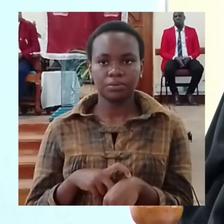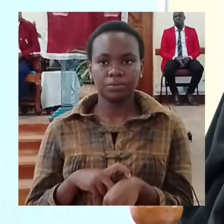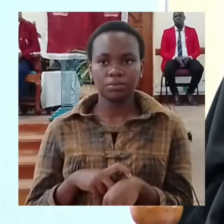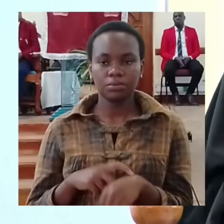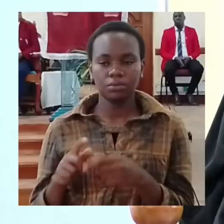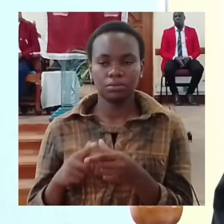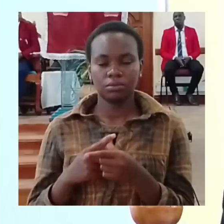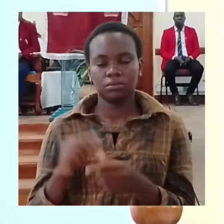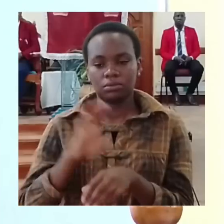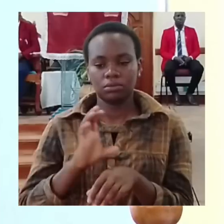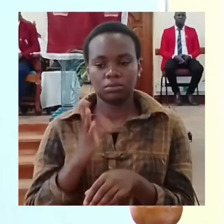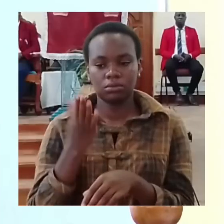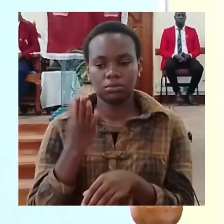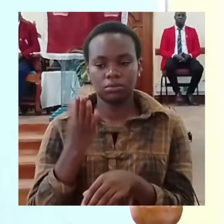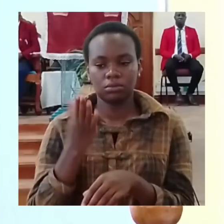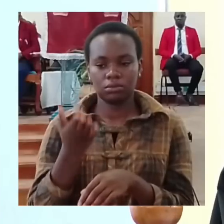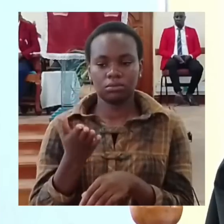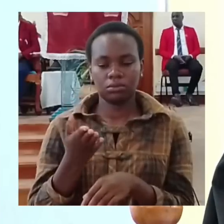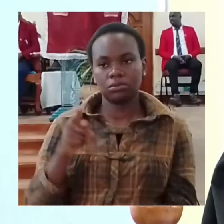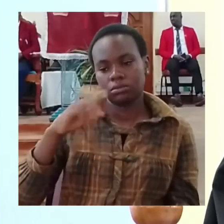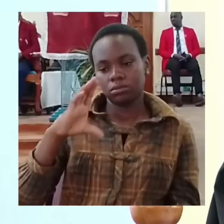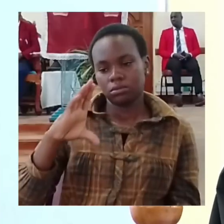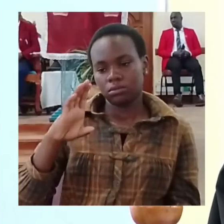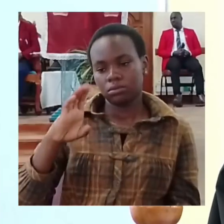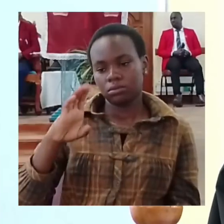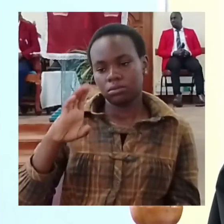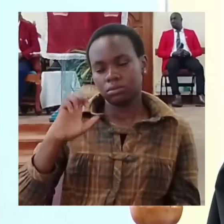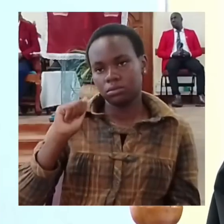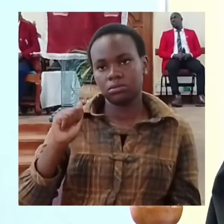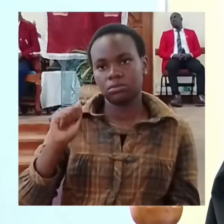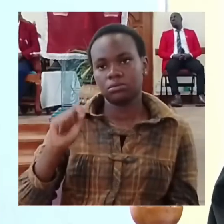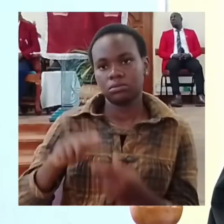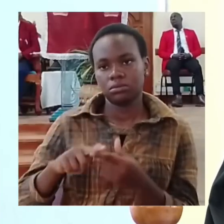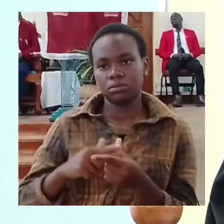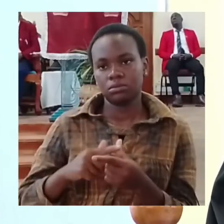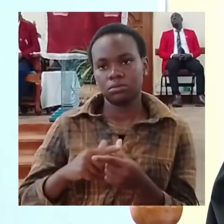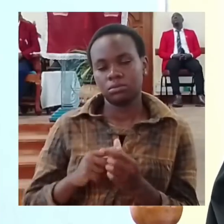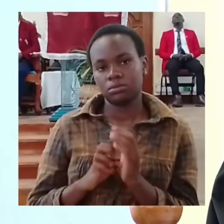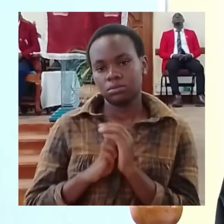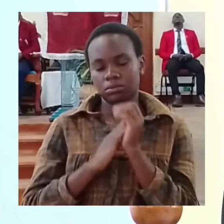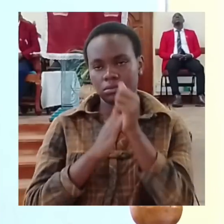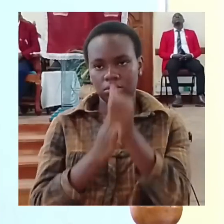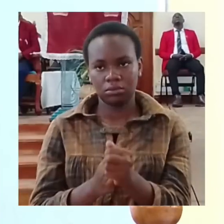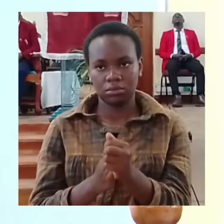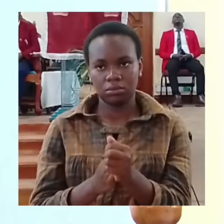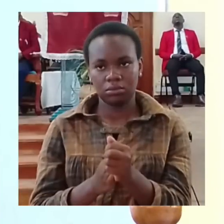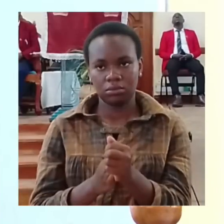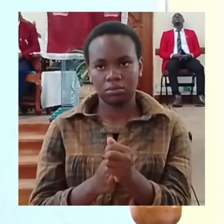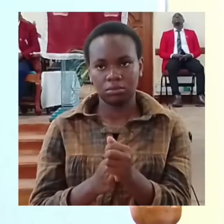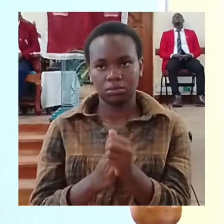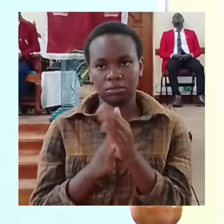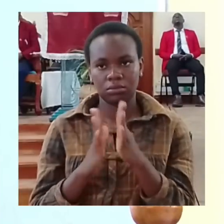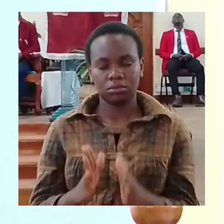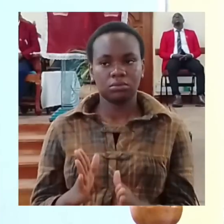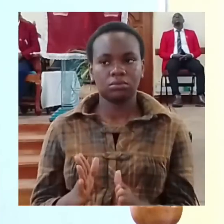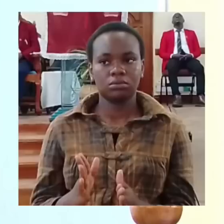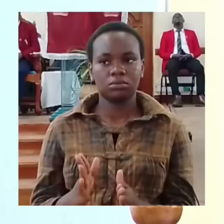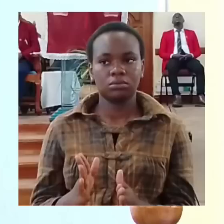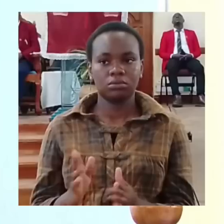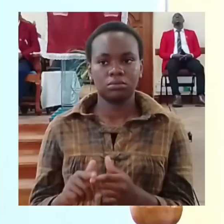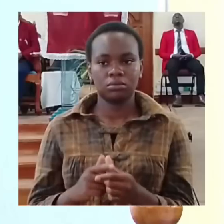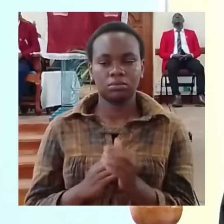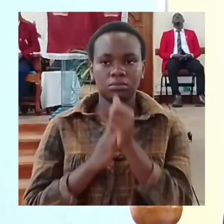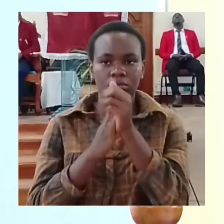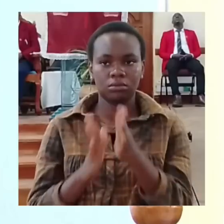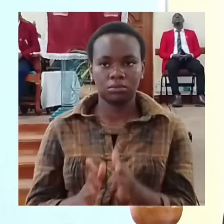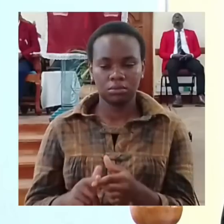Genagio nĩ andũ a kanitha ũyũ witũ wa Presbyterian atongoria. Ithe tũtikĩrĩ Juni. Atongoria